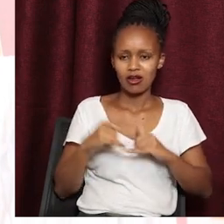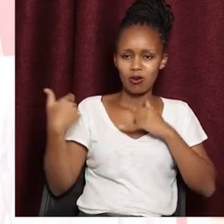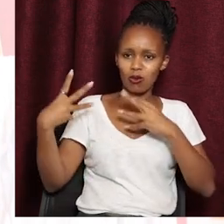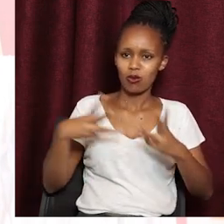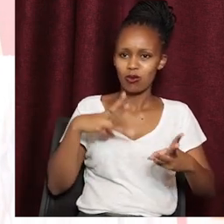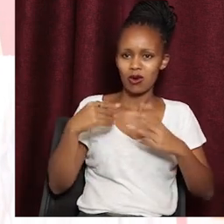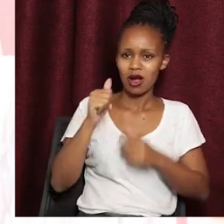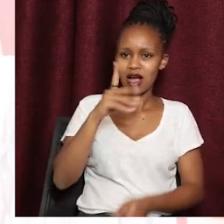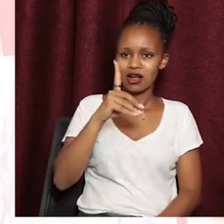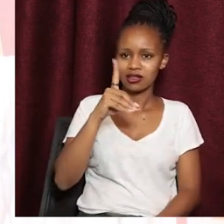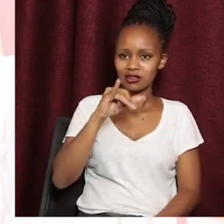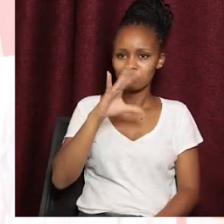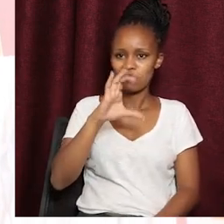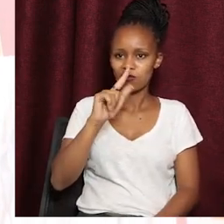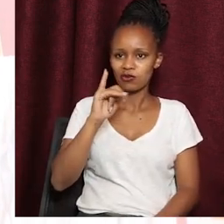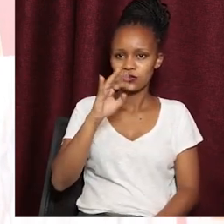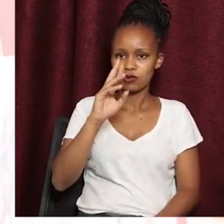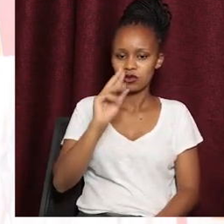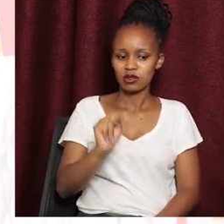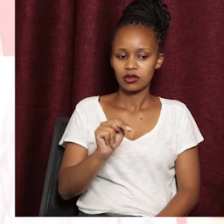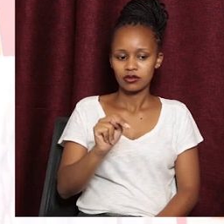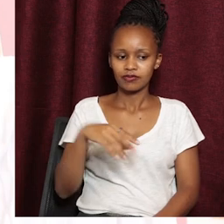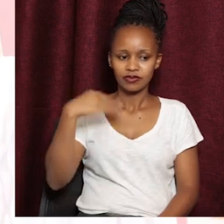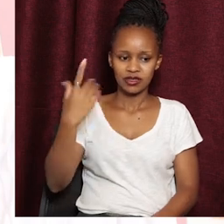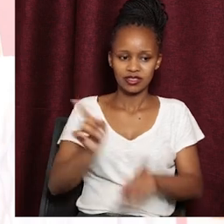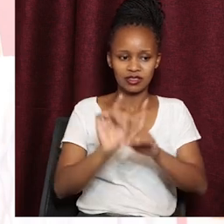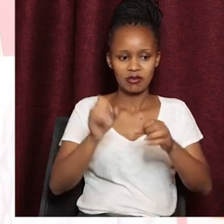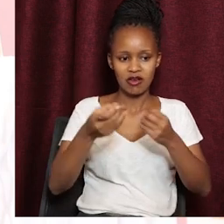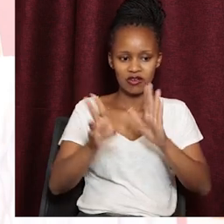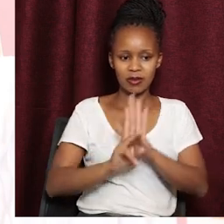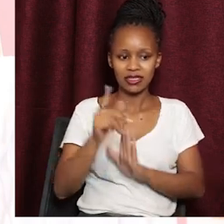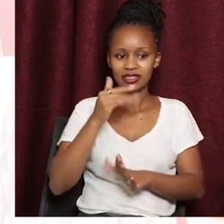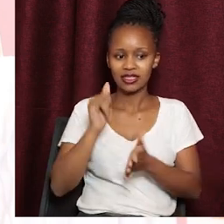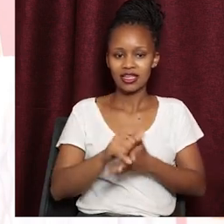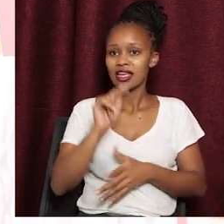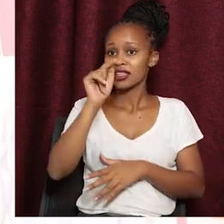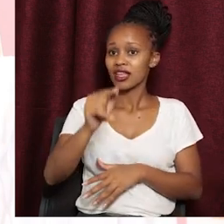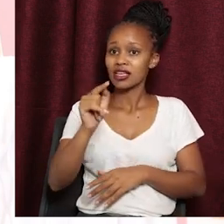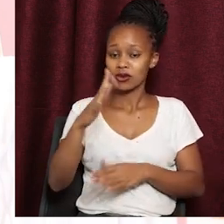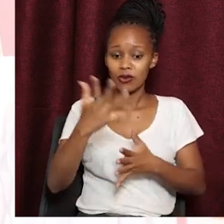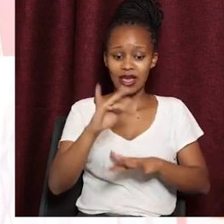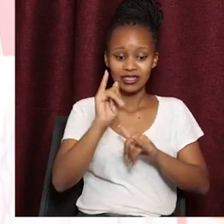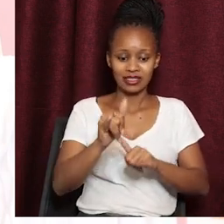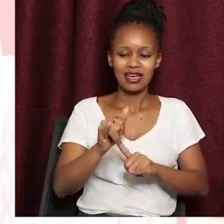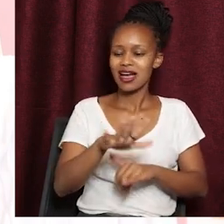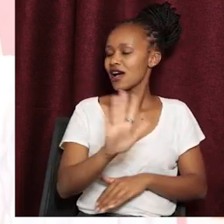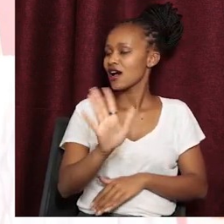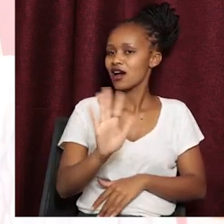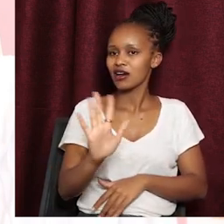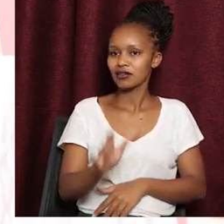a certain addiction, and you have tried. You are almost giving up, saying that this is my fate, this is our lot.